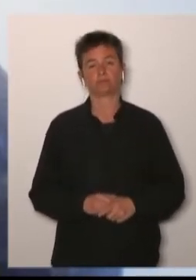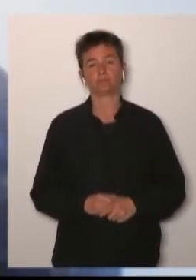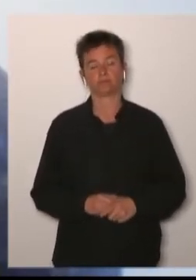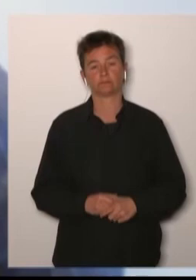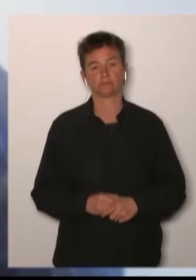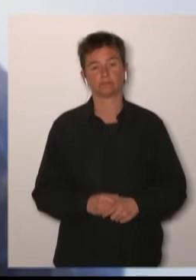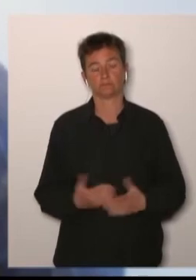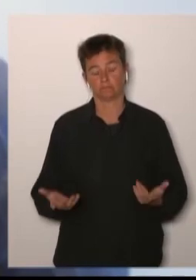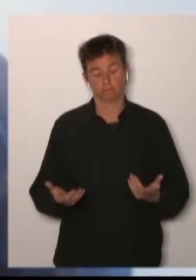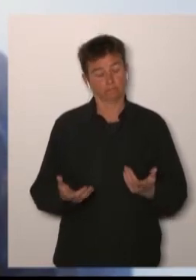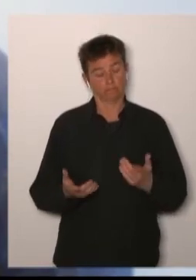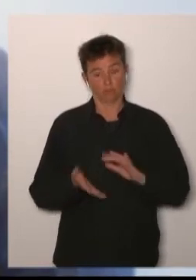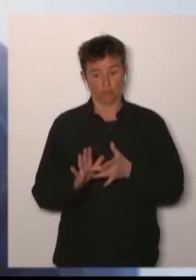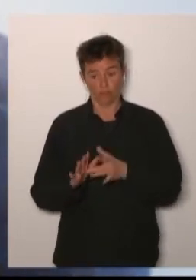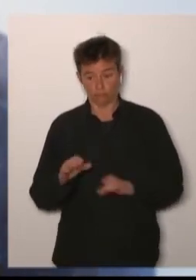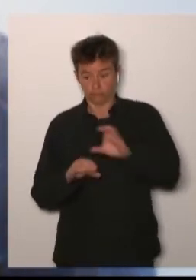complementary, and that we, you know,